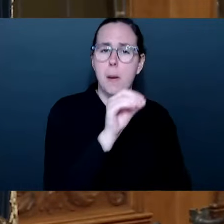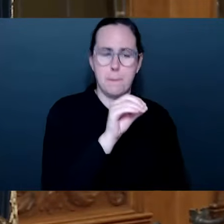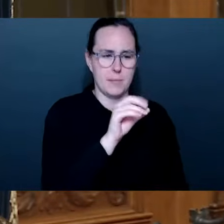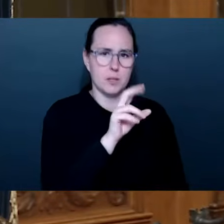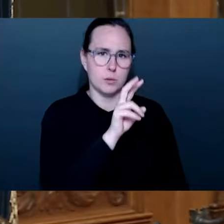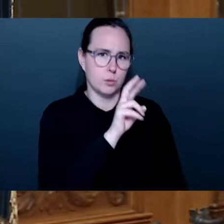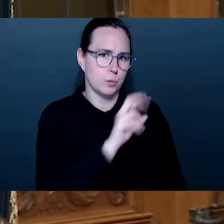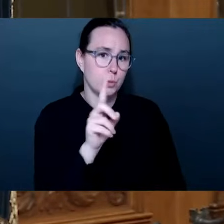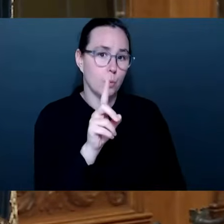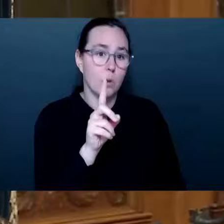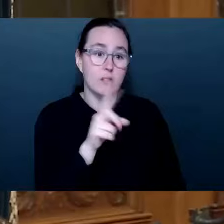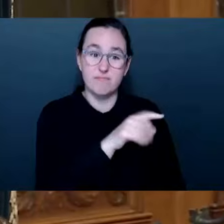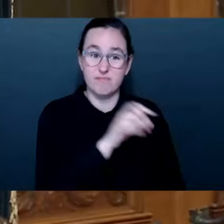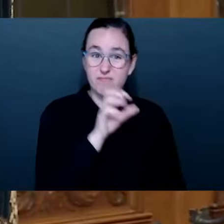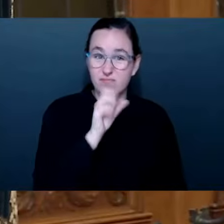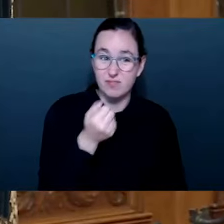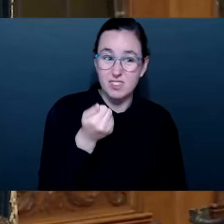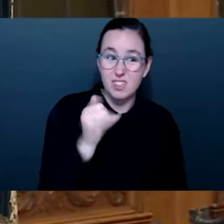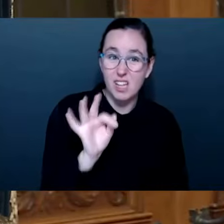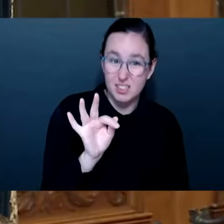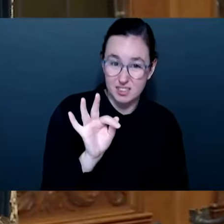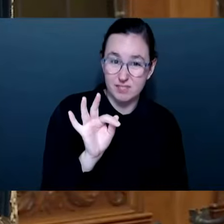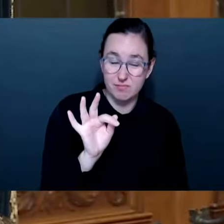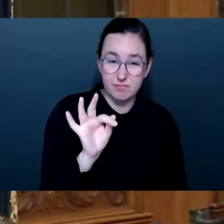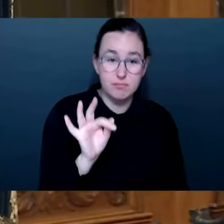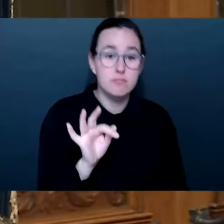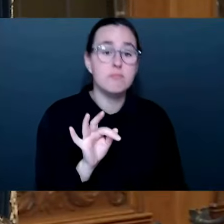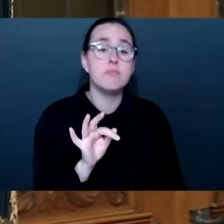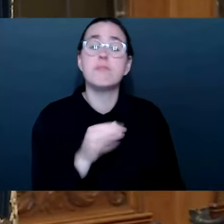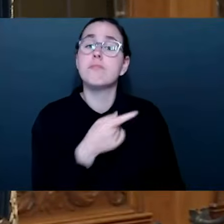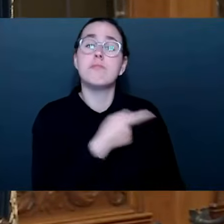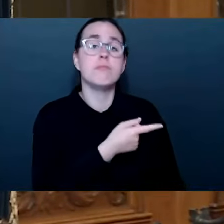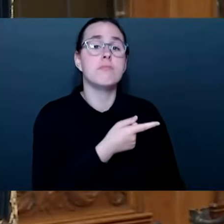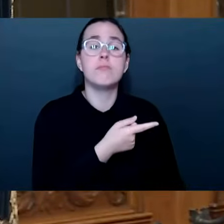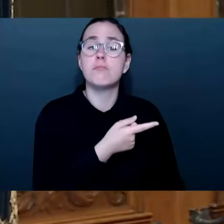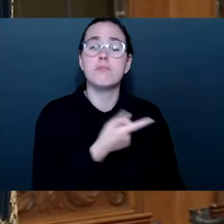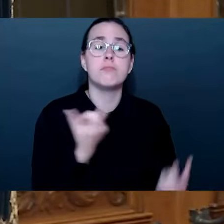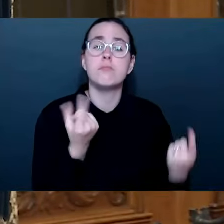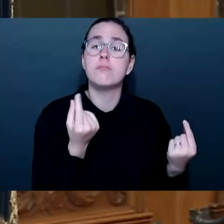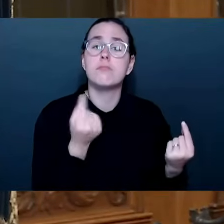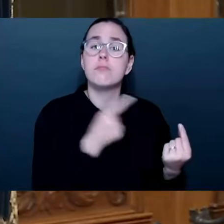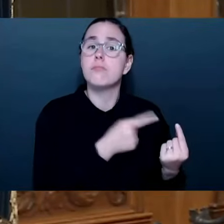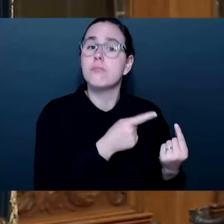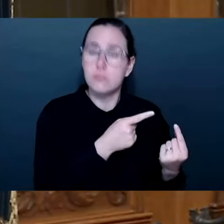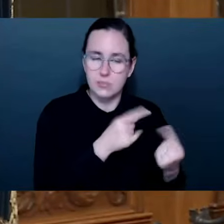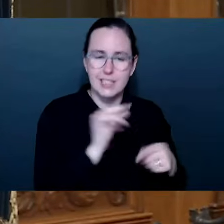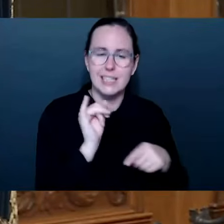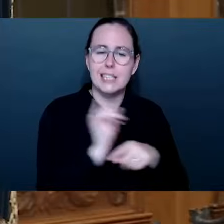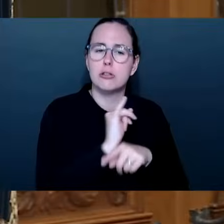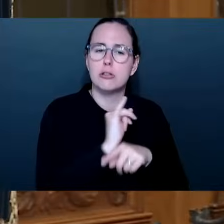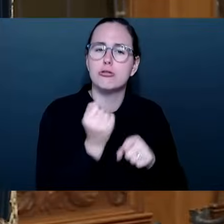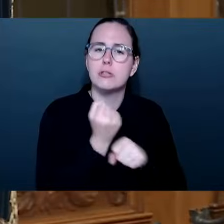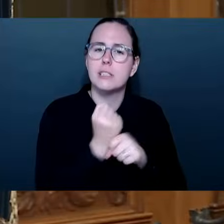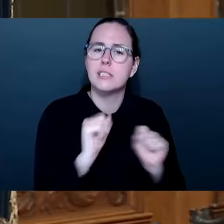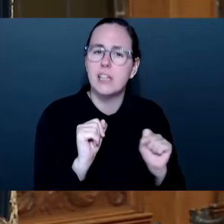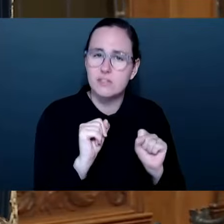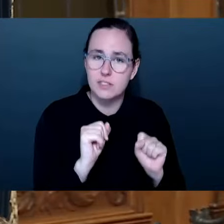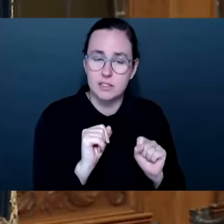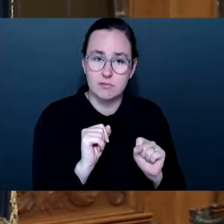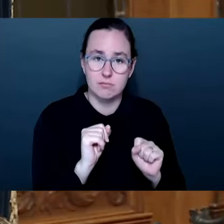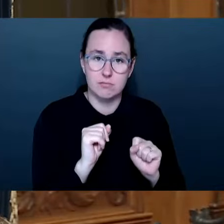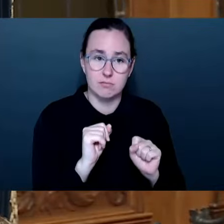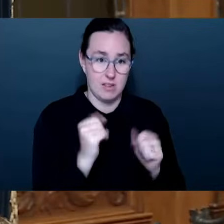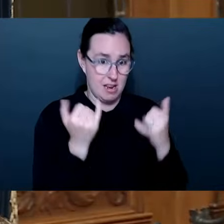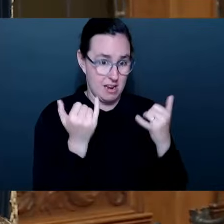in Kelowna, where Kyle lives with his family. Irwin's Safety peaked at 700 workers last year, with 20%